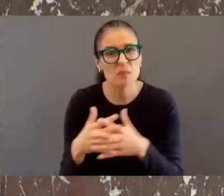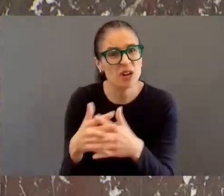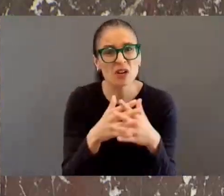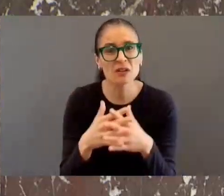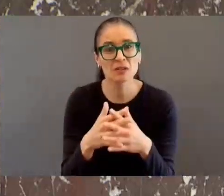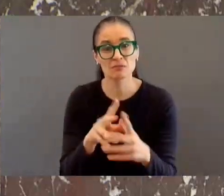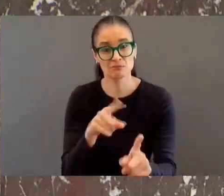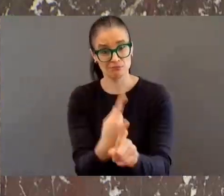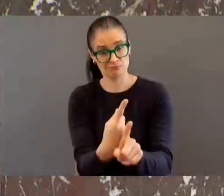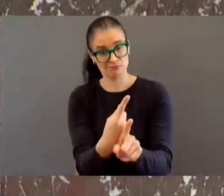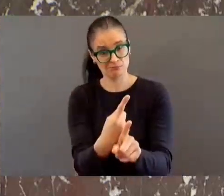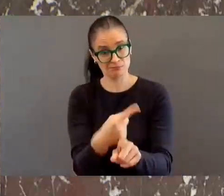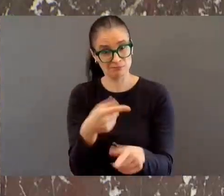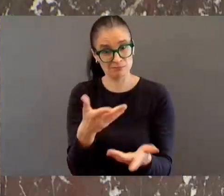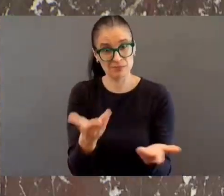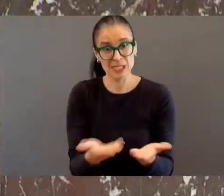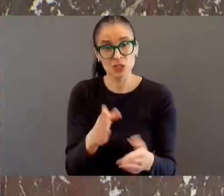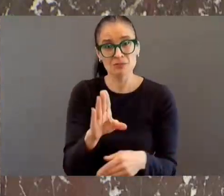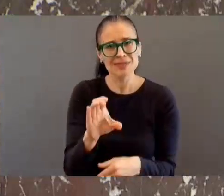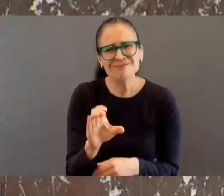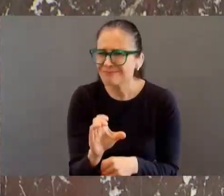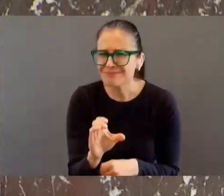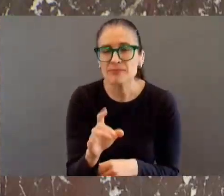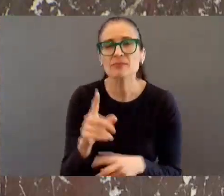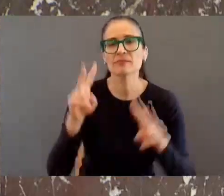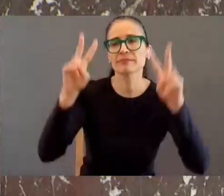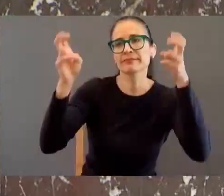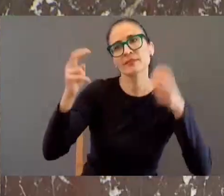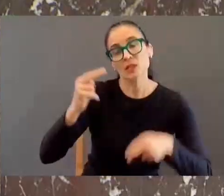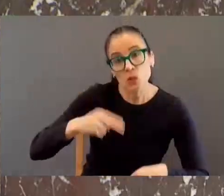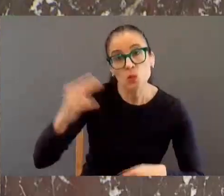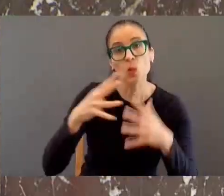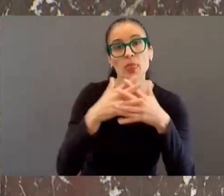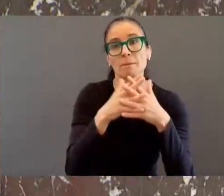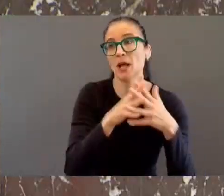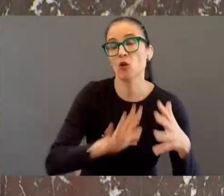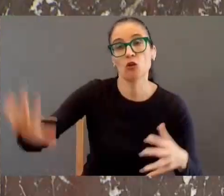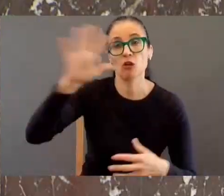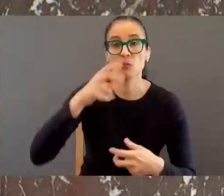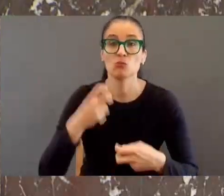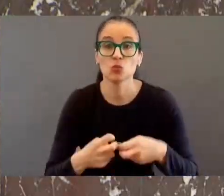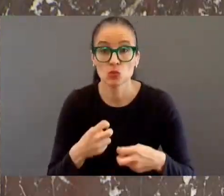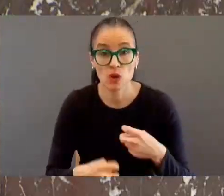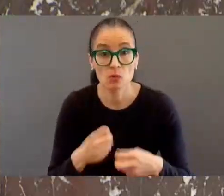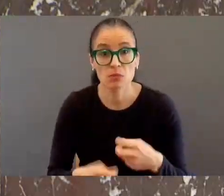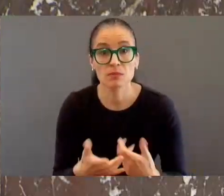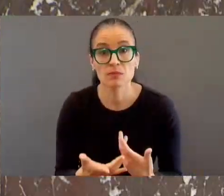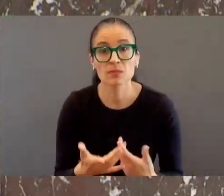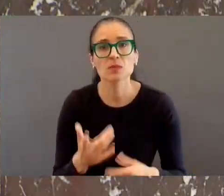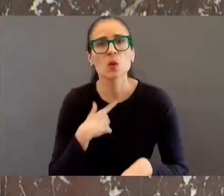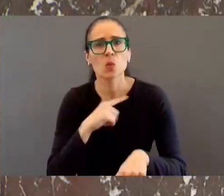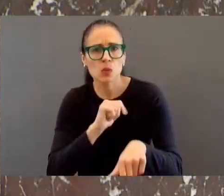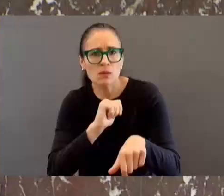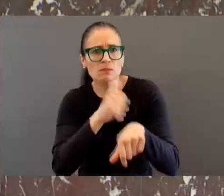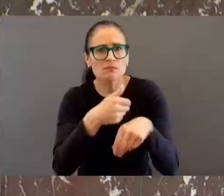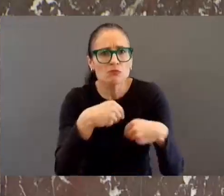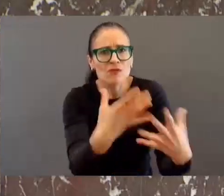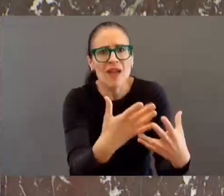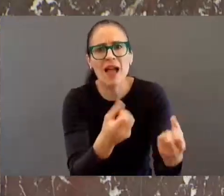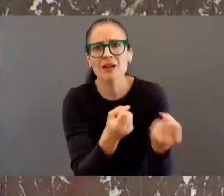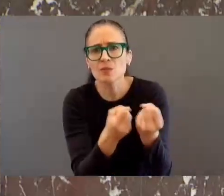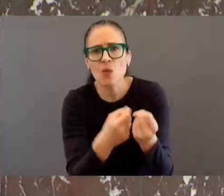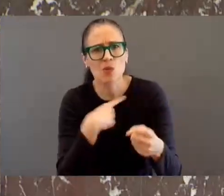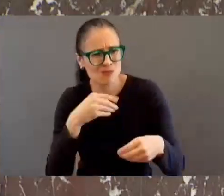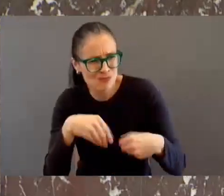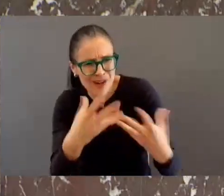compassion. We are building housing. We're building wraparound supports. We're saving lives, Honourable Speaker, and we're going to continue to work with our local government partners to do that. Thank